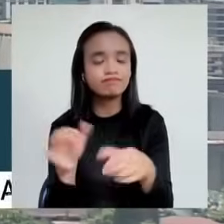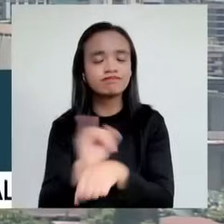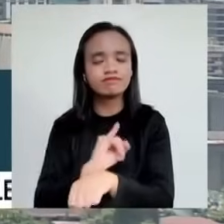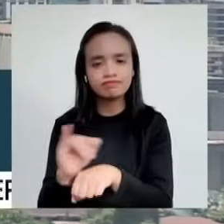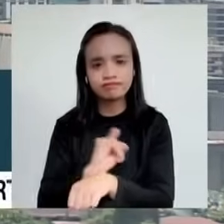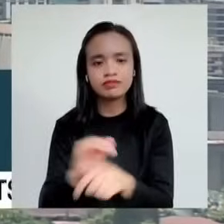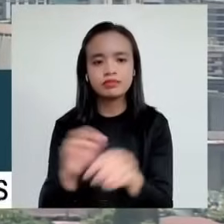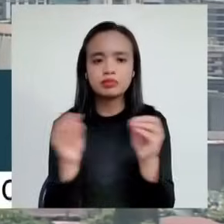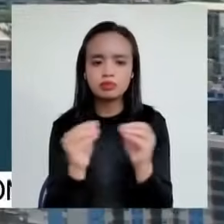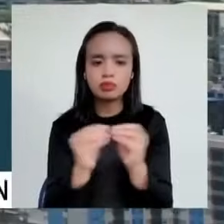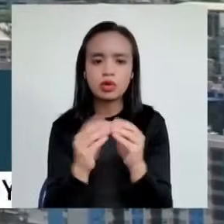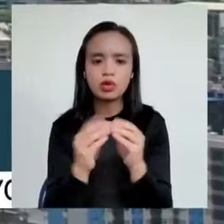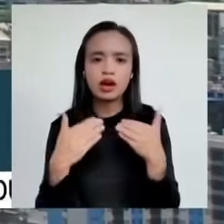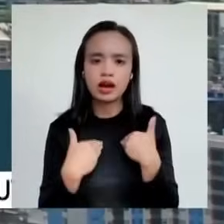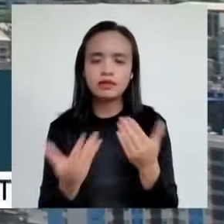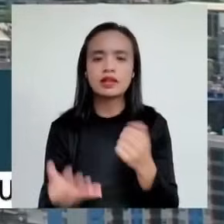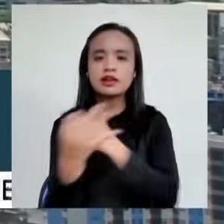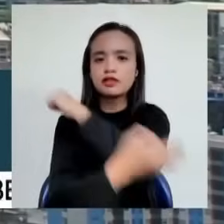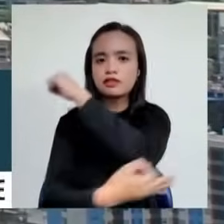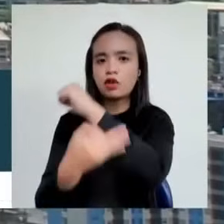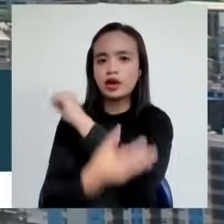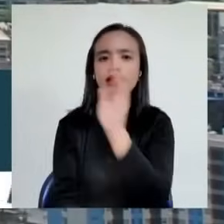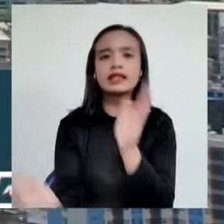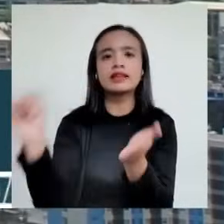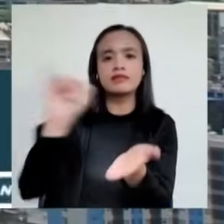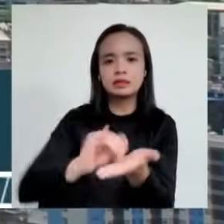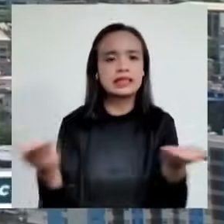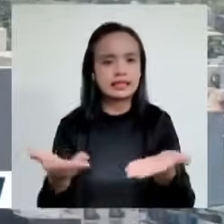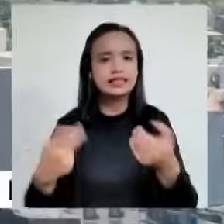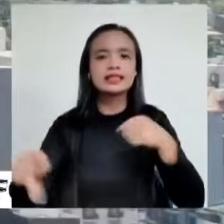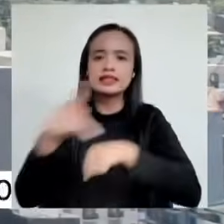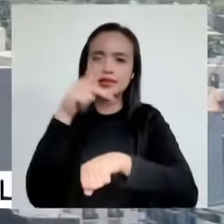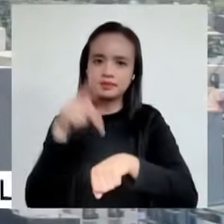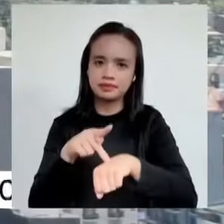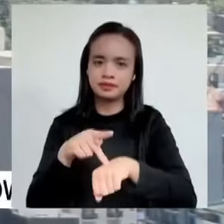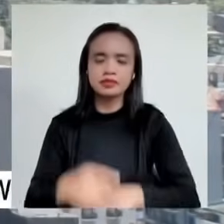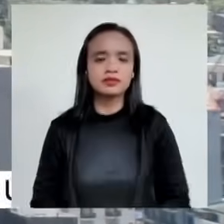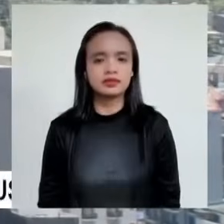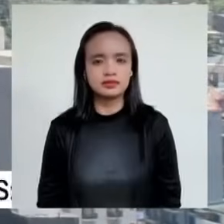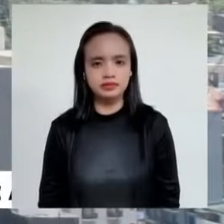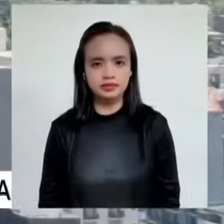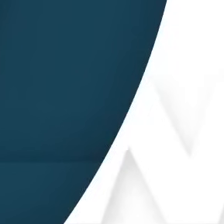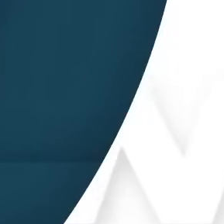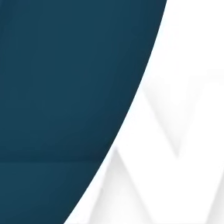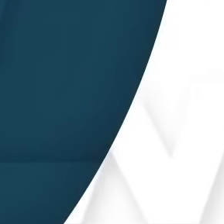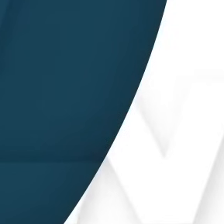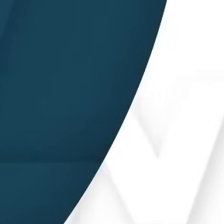more foreign investments to the Philippines. Jackie Pascual, ABS-CBN News.